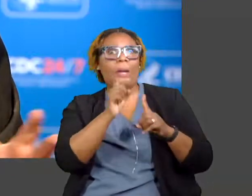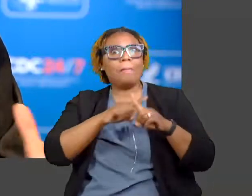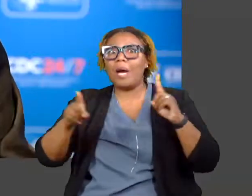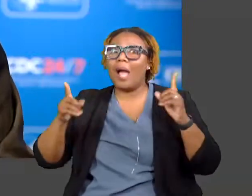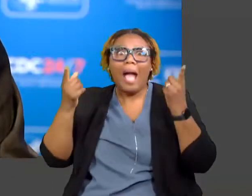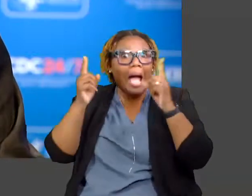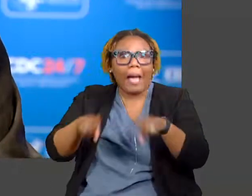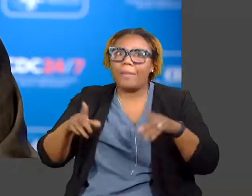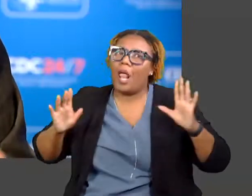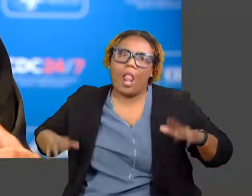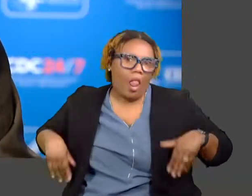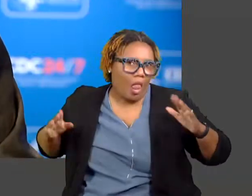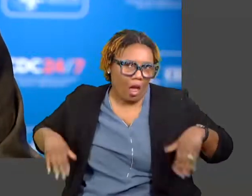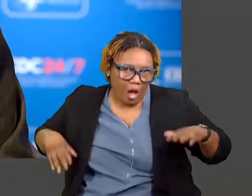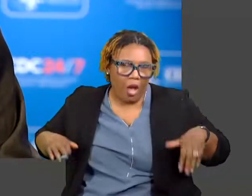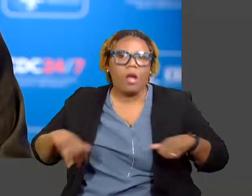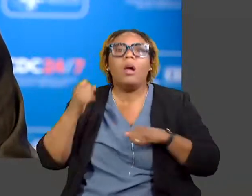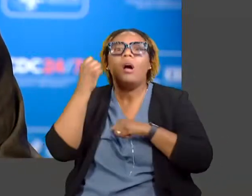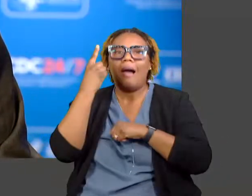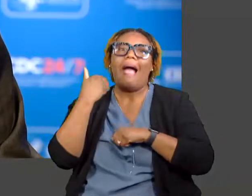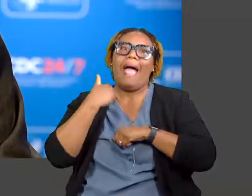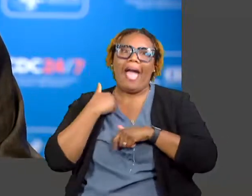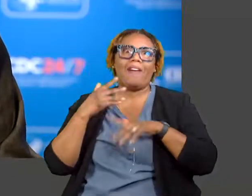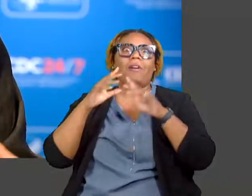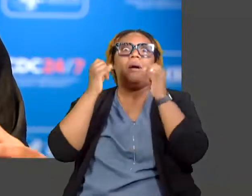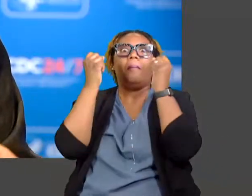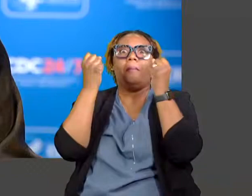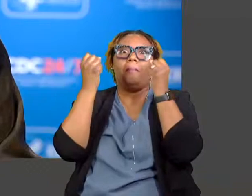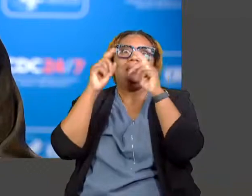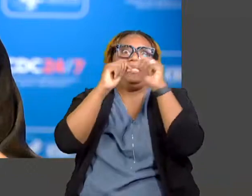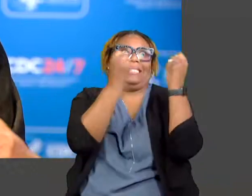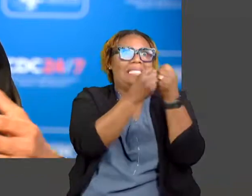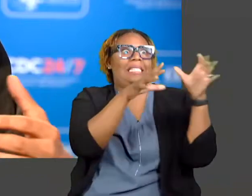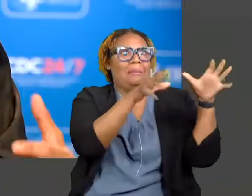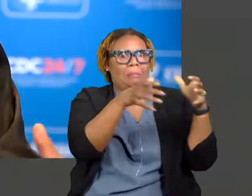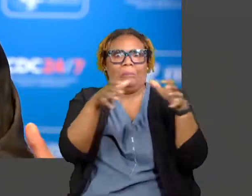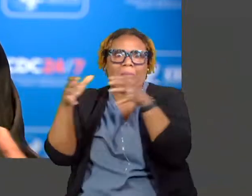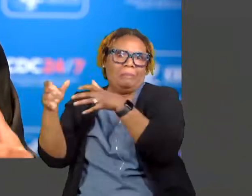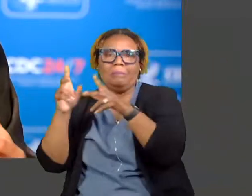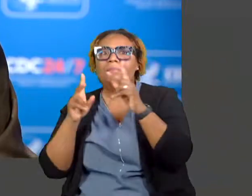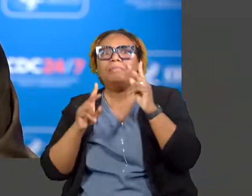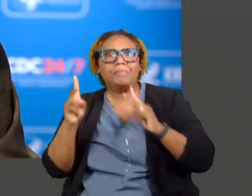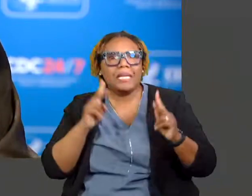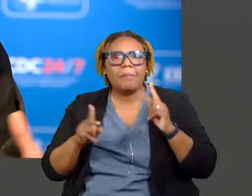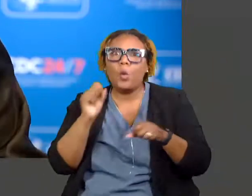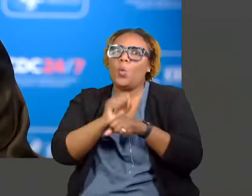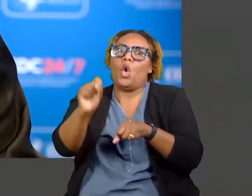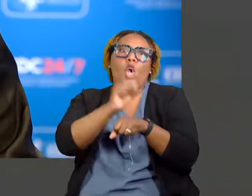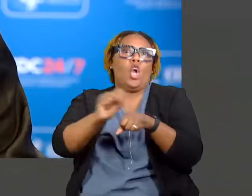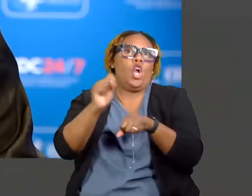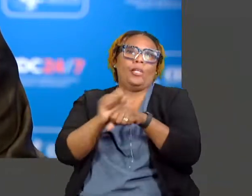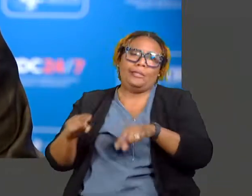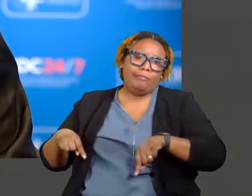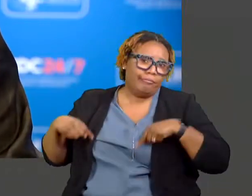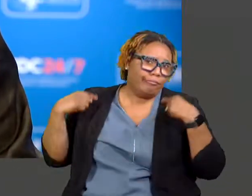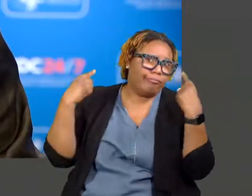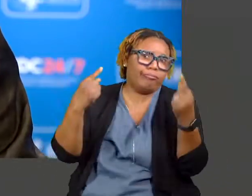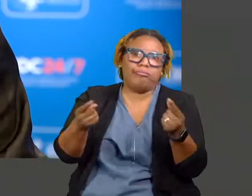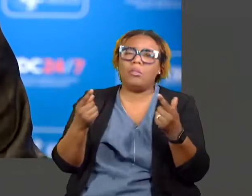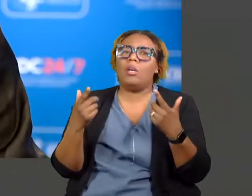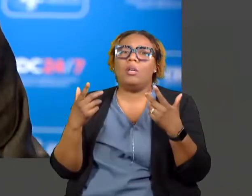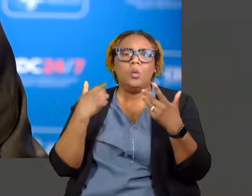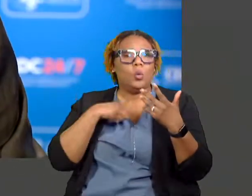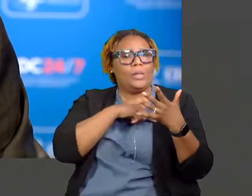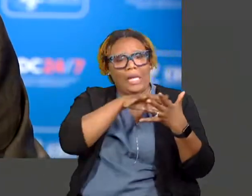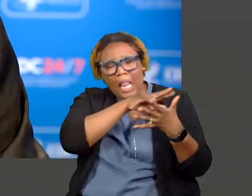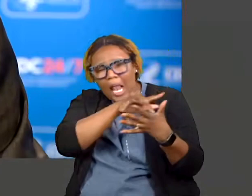we have teams of individuals here at the CDC working with systems that have been developed and a playbook that's been developed over decades, so